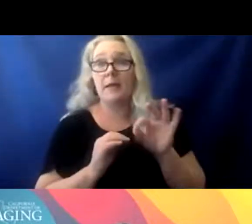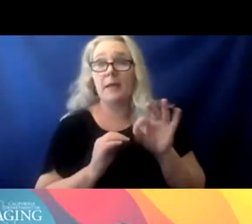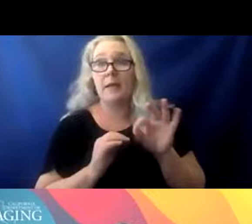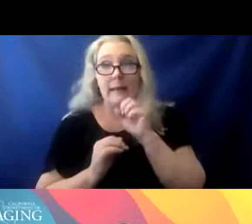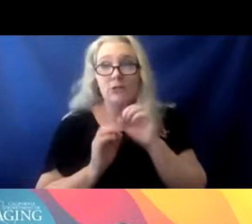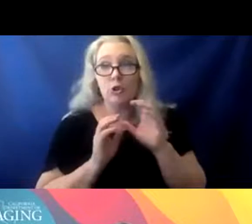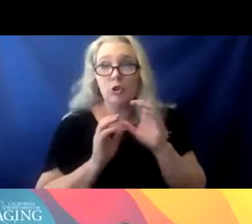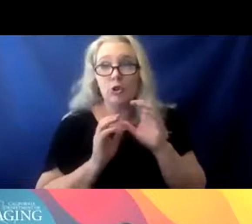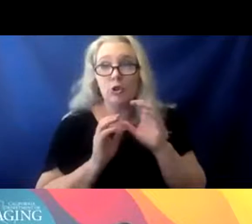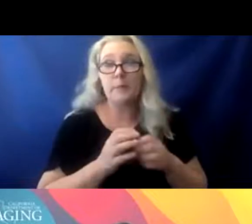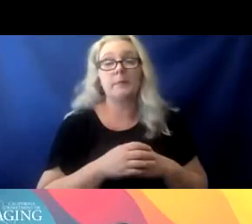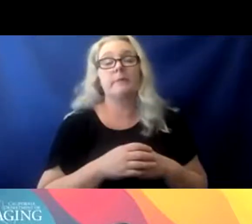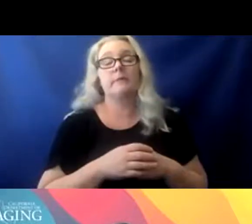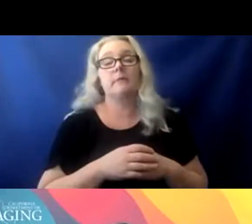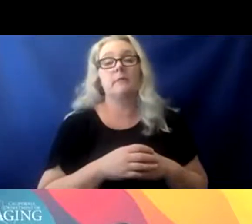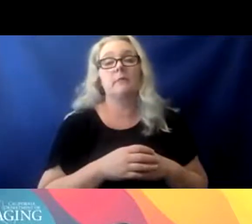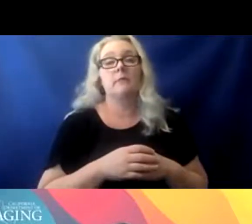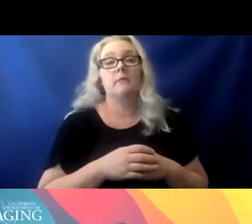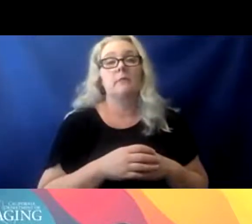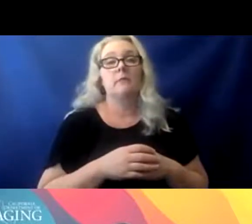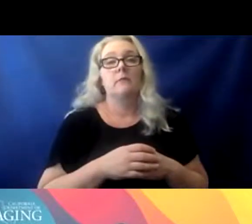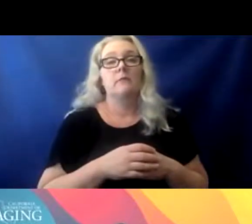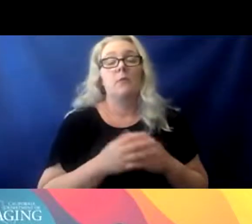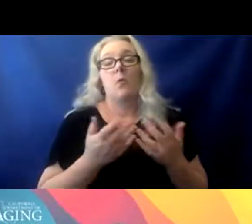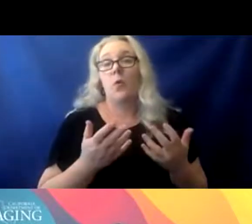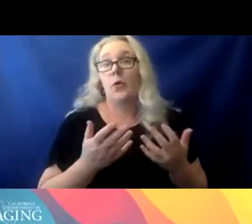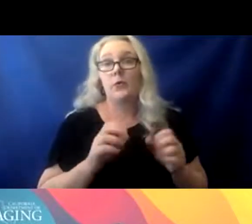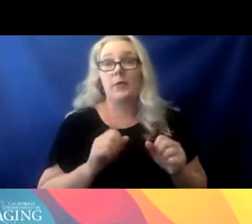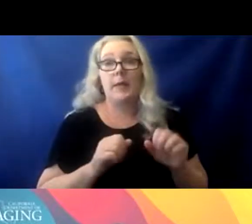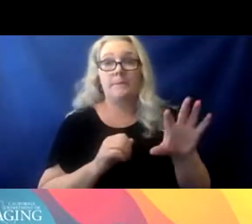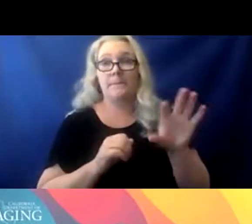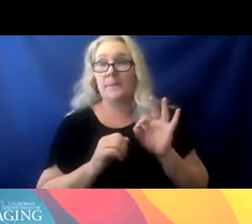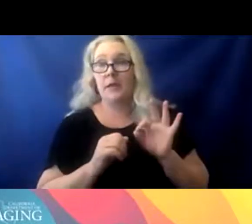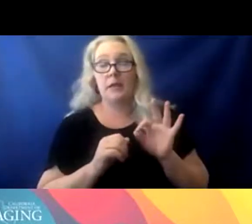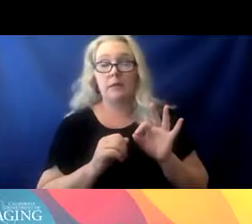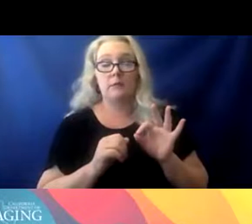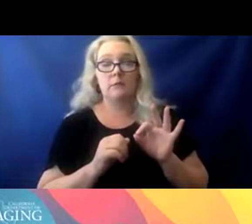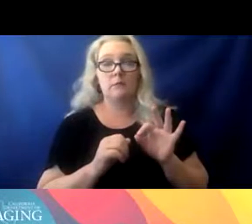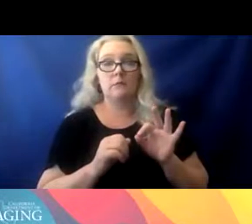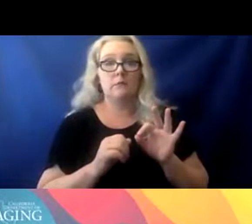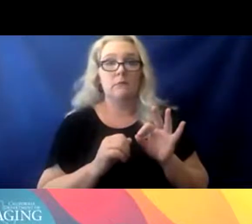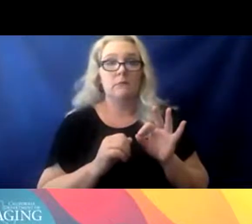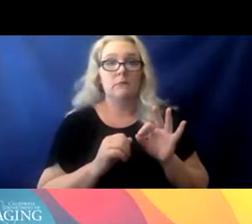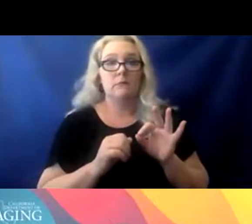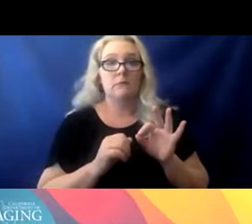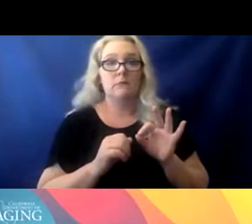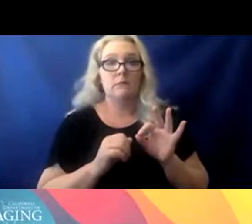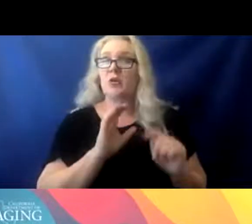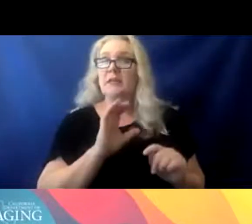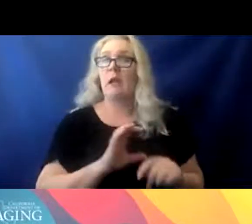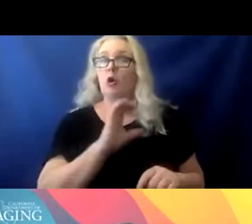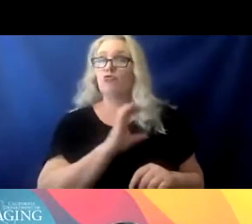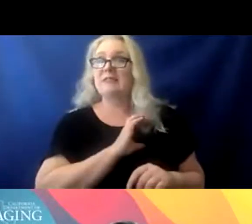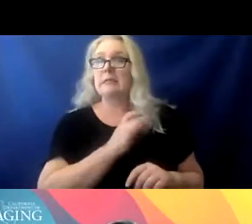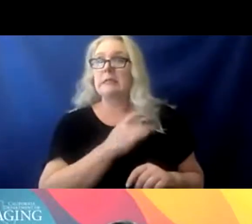by age band, or you can choose to drill down into and select different characteristics. And